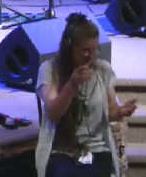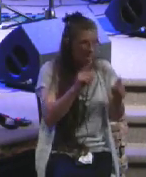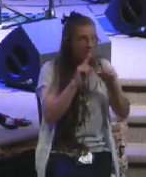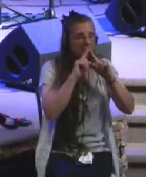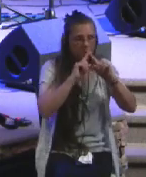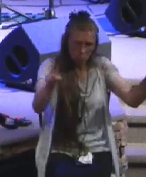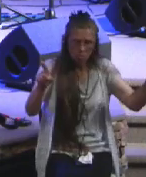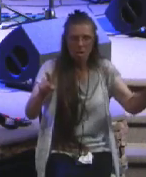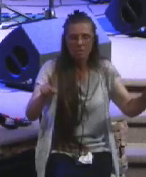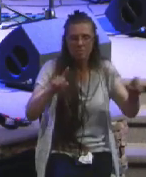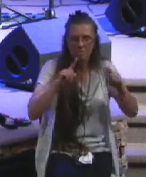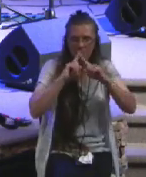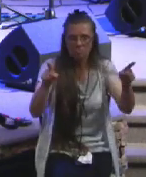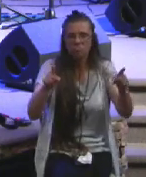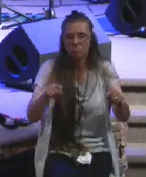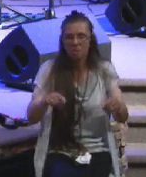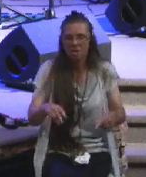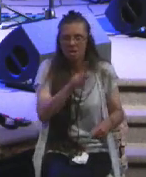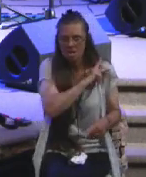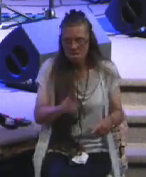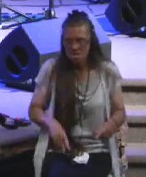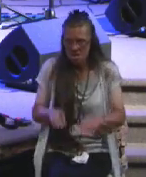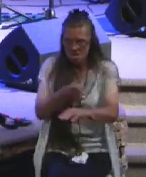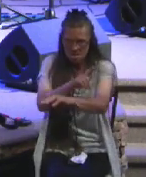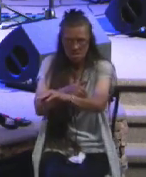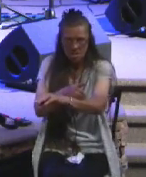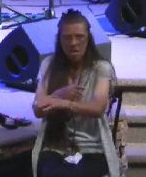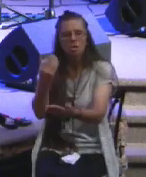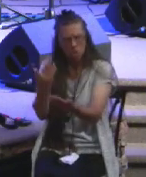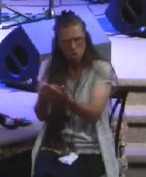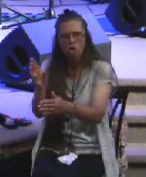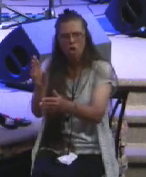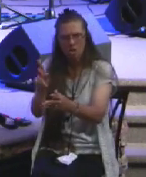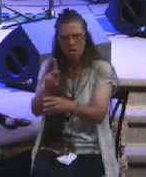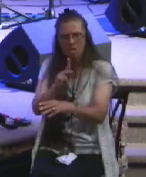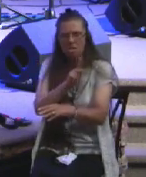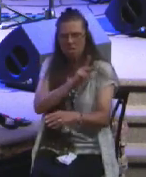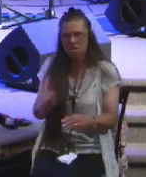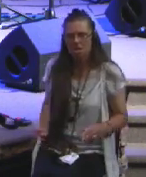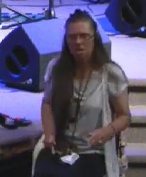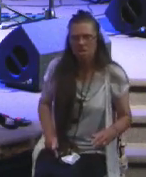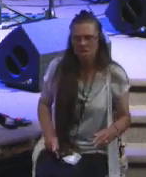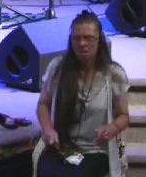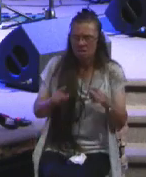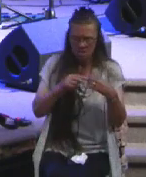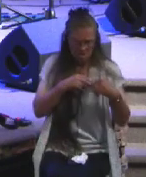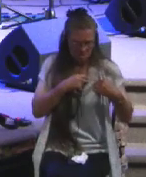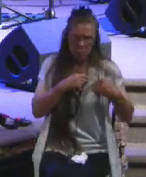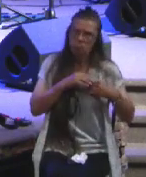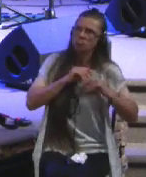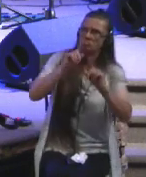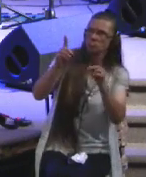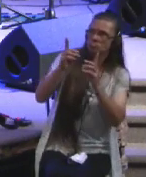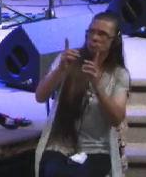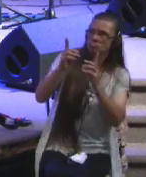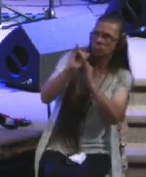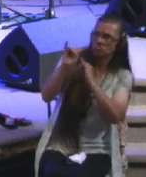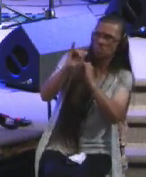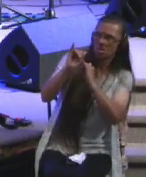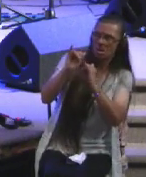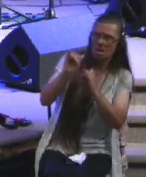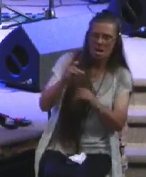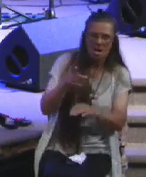his mouth. We have King David. King David was a good king. King David was called a man after God's own heart. Reread scripture, you'll find out David